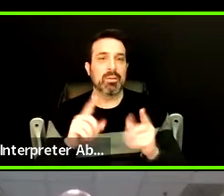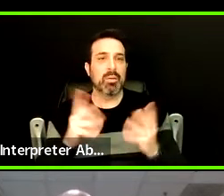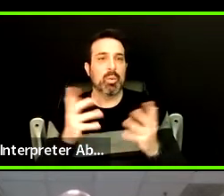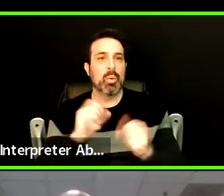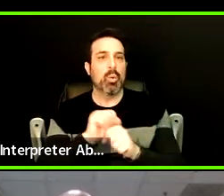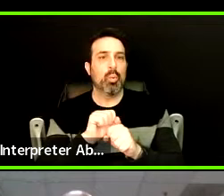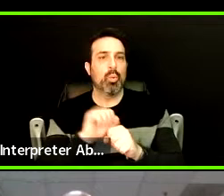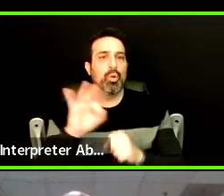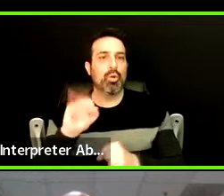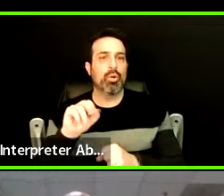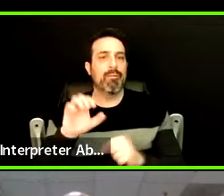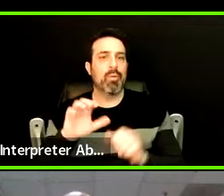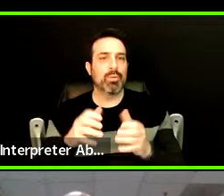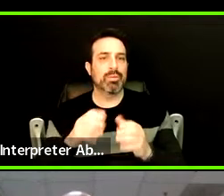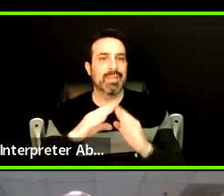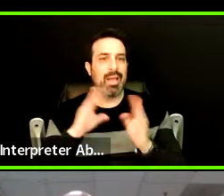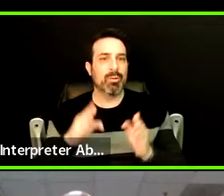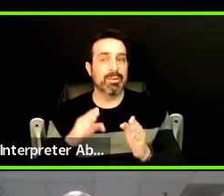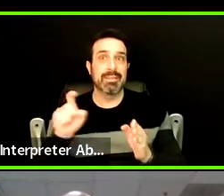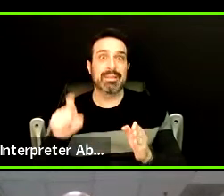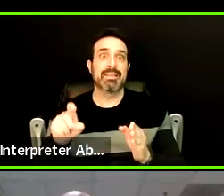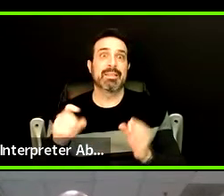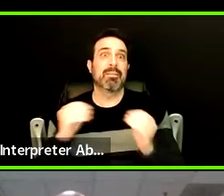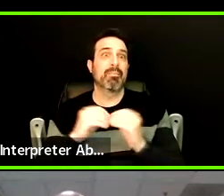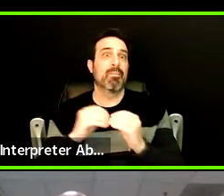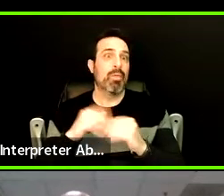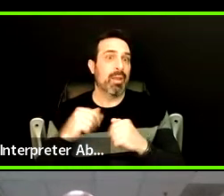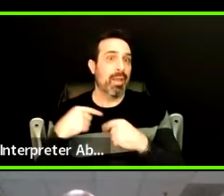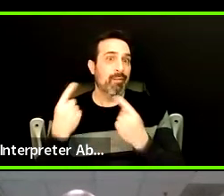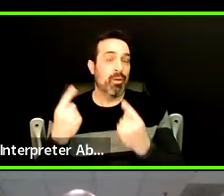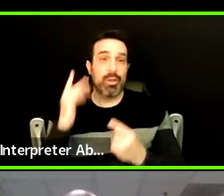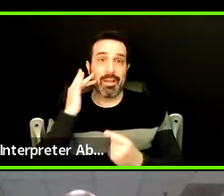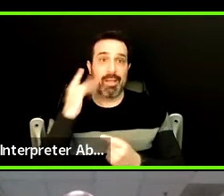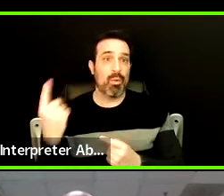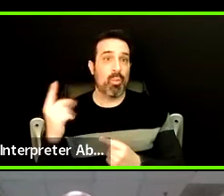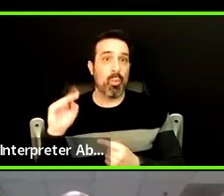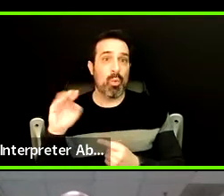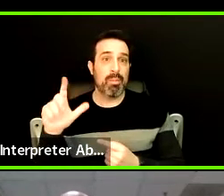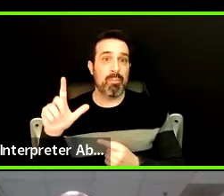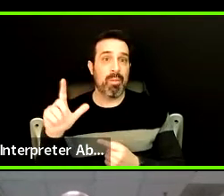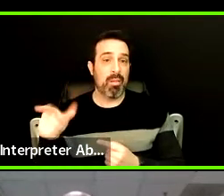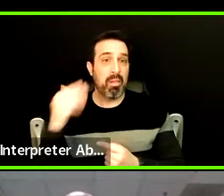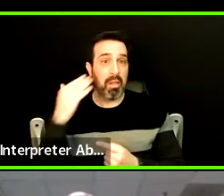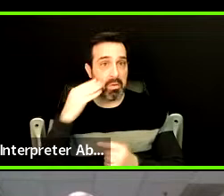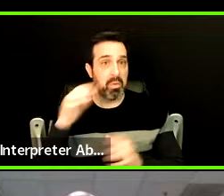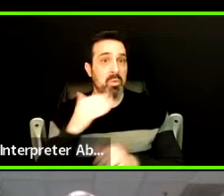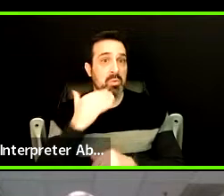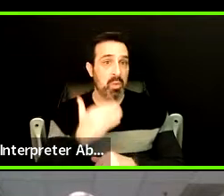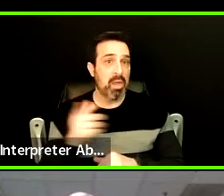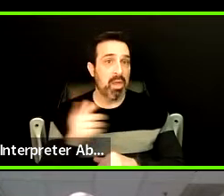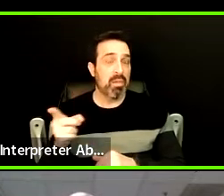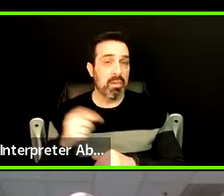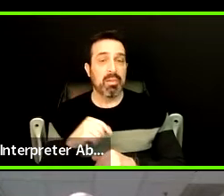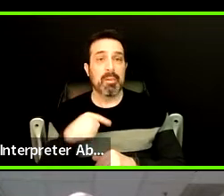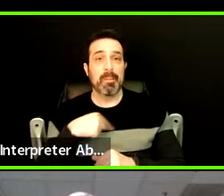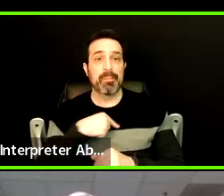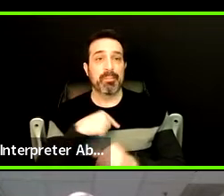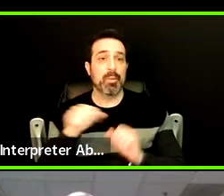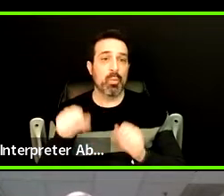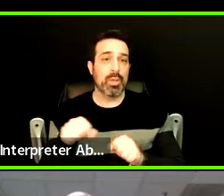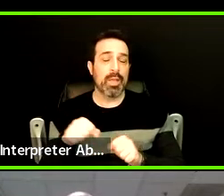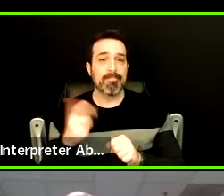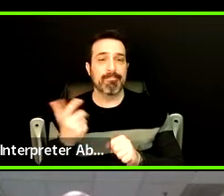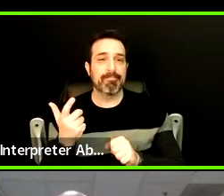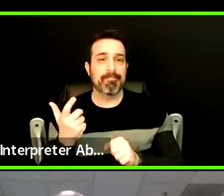workforce housing is needed more than ever. And California is the only model I know that does it very well. So if we can